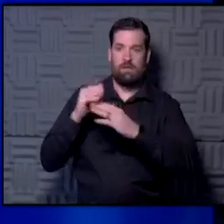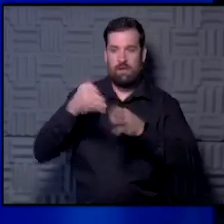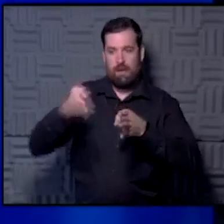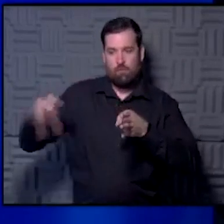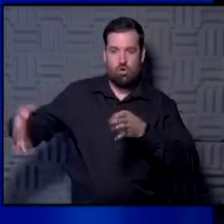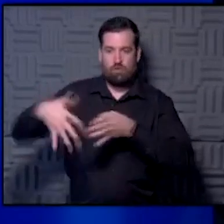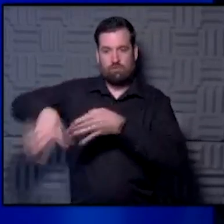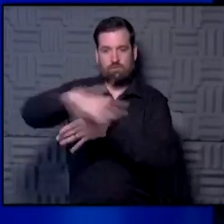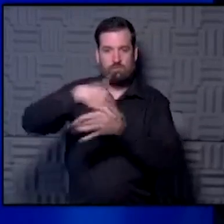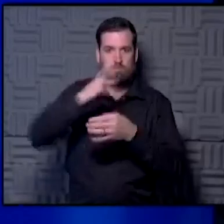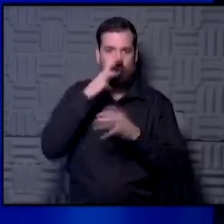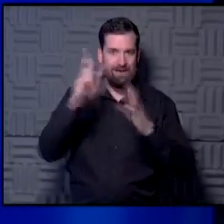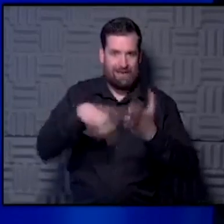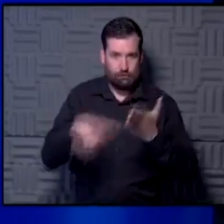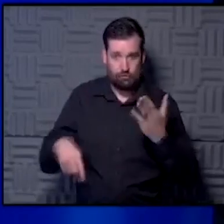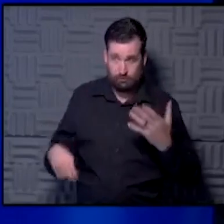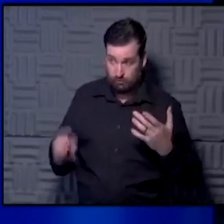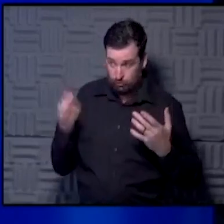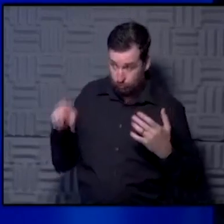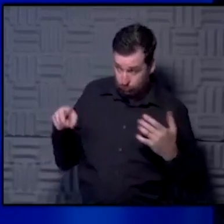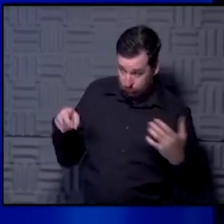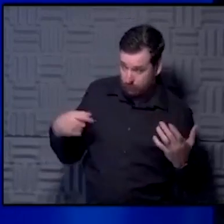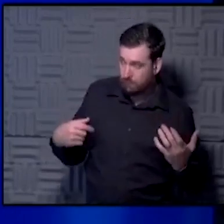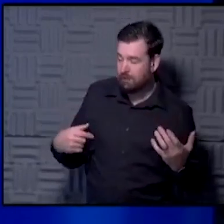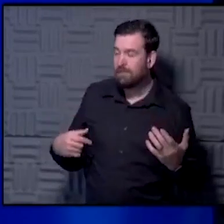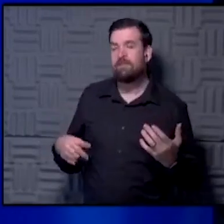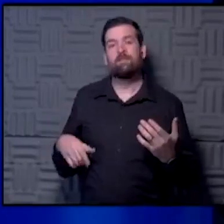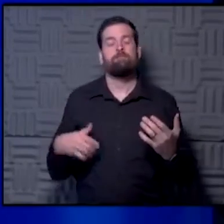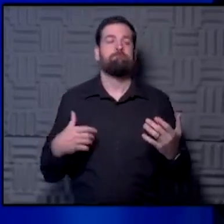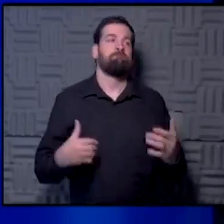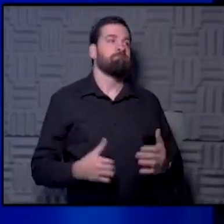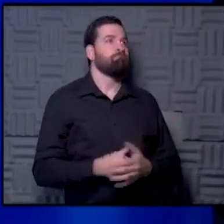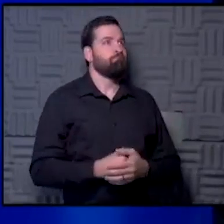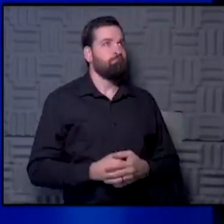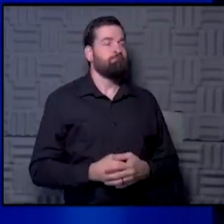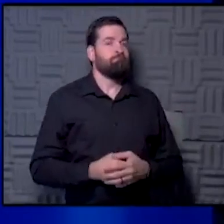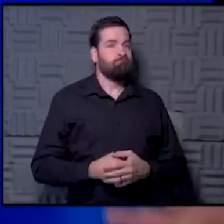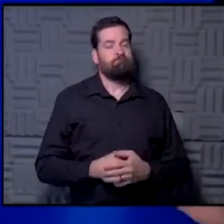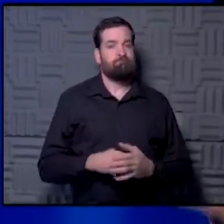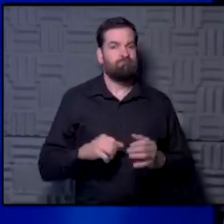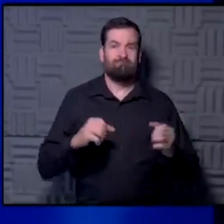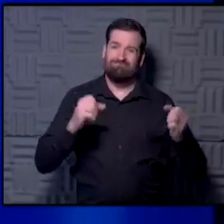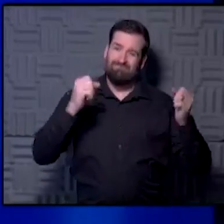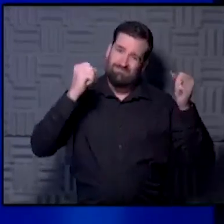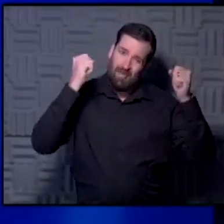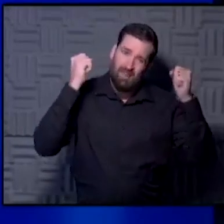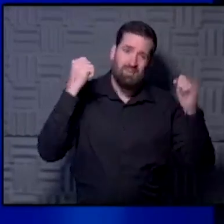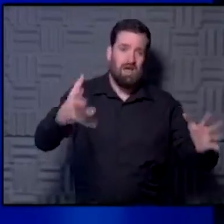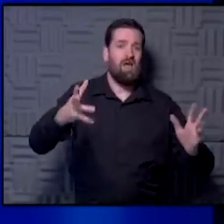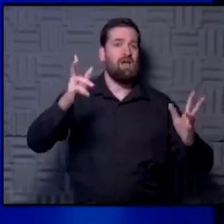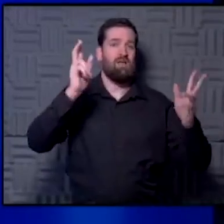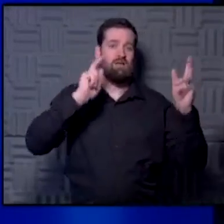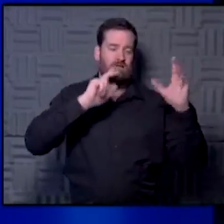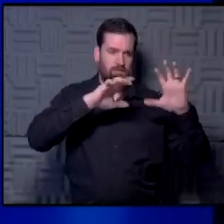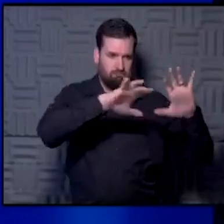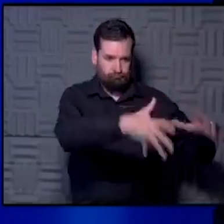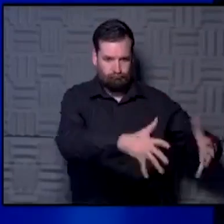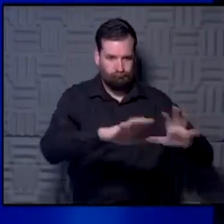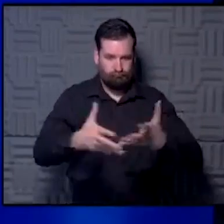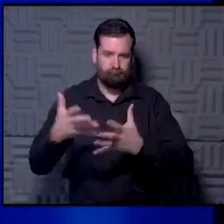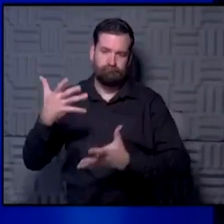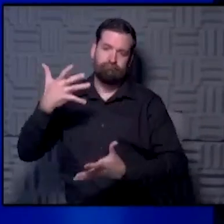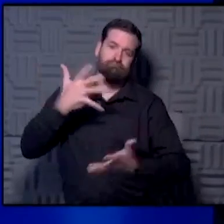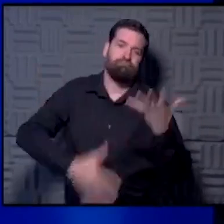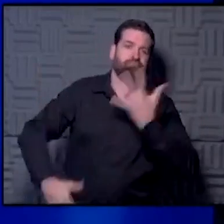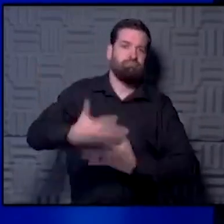cancel this year. Is that necessary? Wow, here's what I would say to that. That's a lot of bubbles mixing in together, Dana. And I'm going to